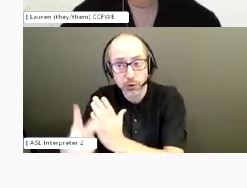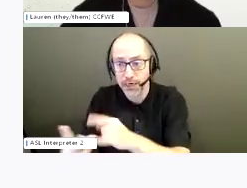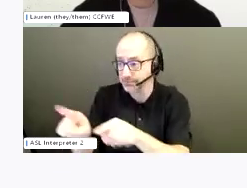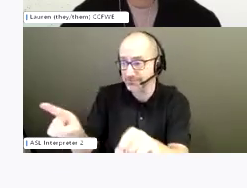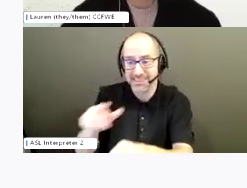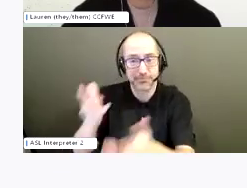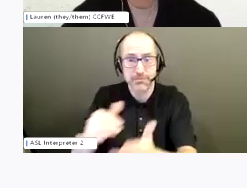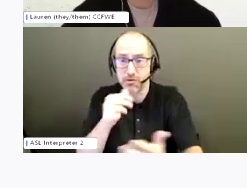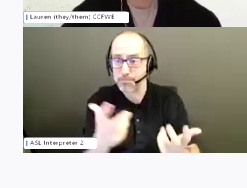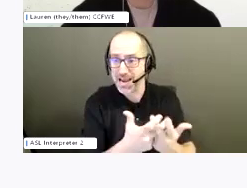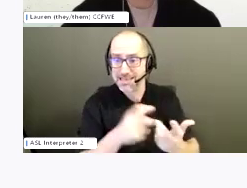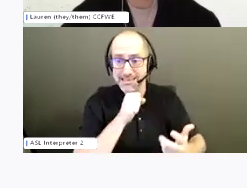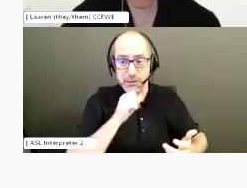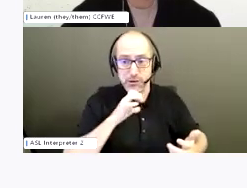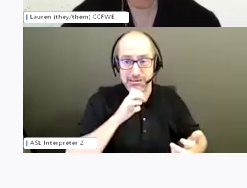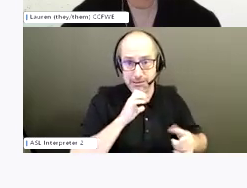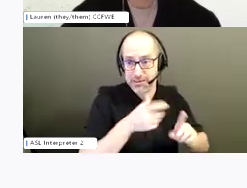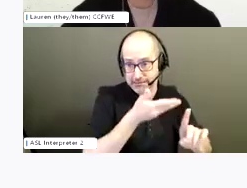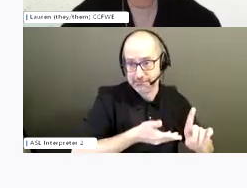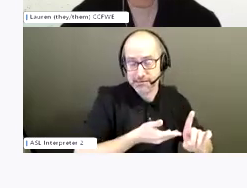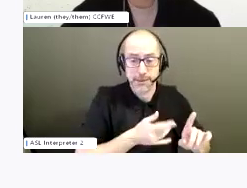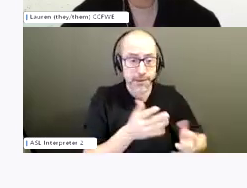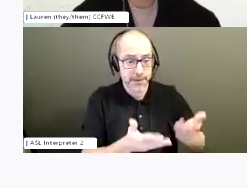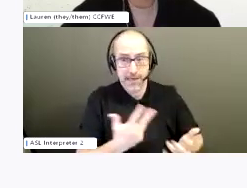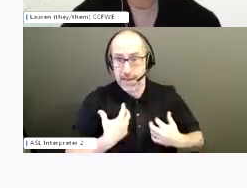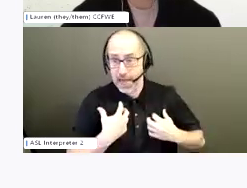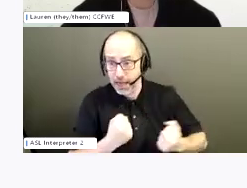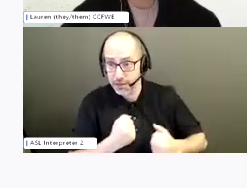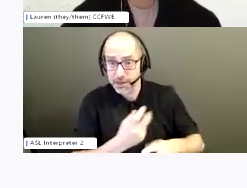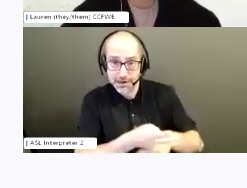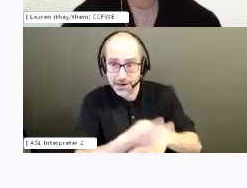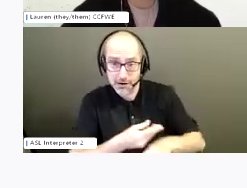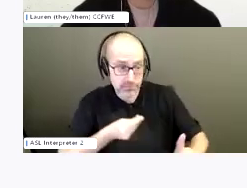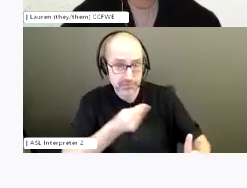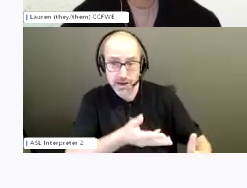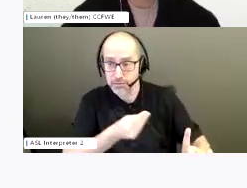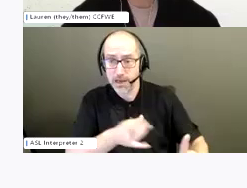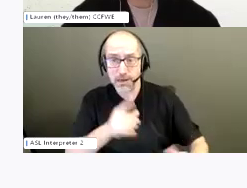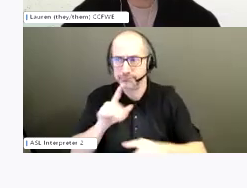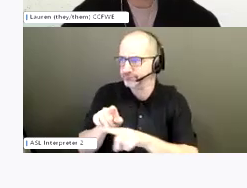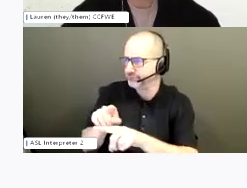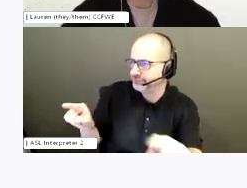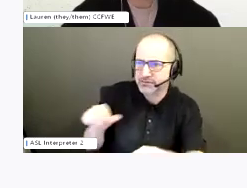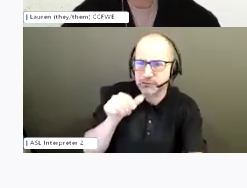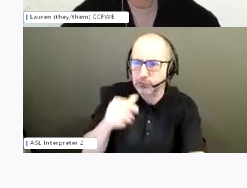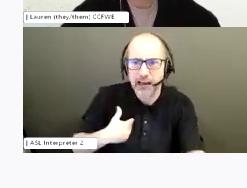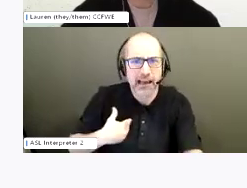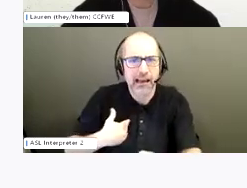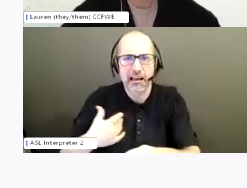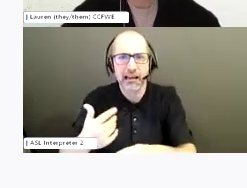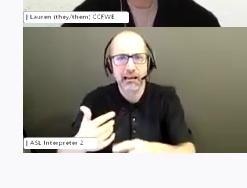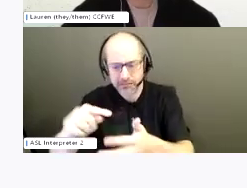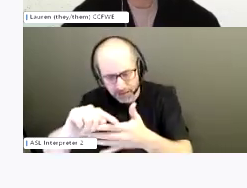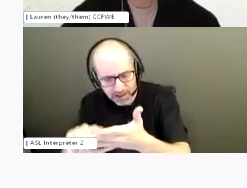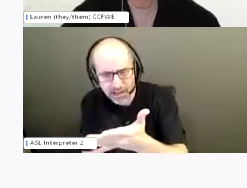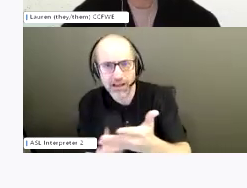survivors, such as health and caregiving needs. They're often not equipped to accommodate the needs related to age, disability, or